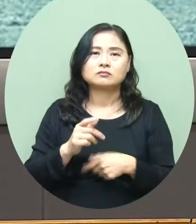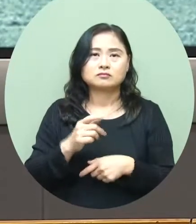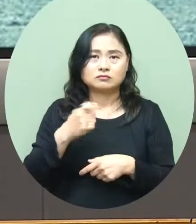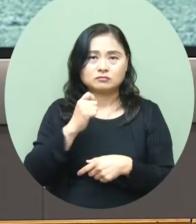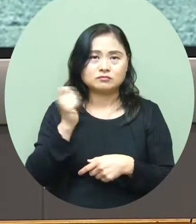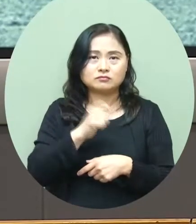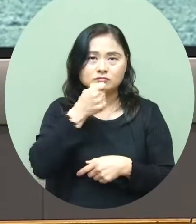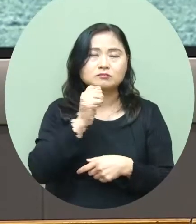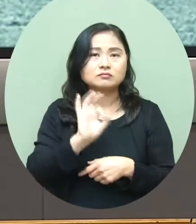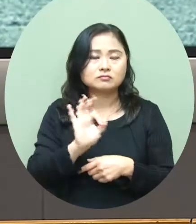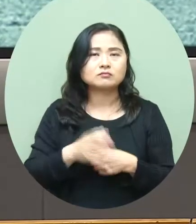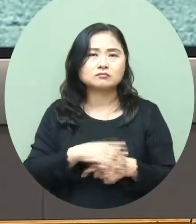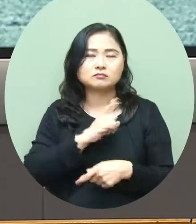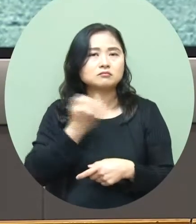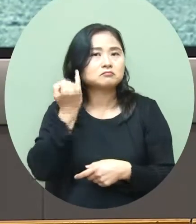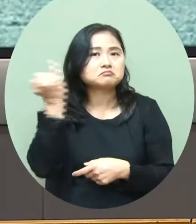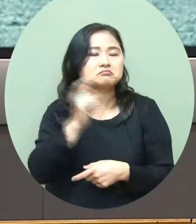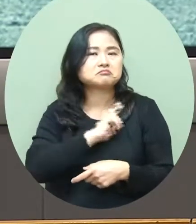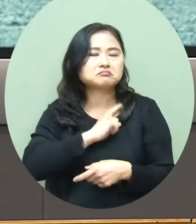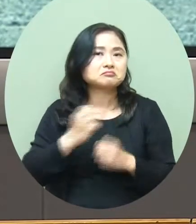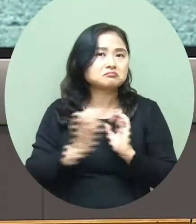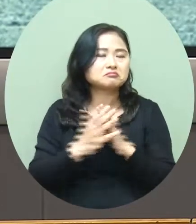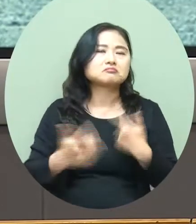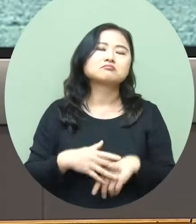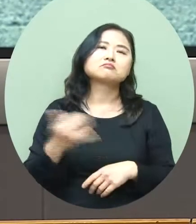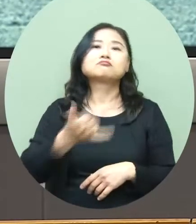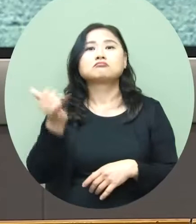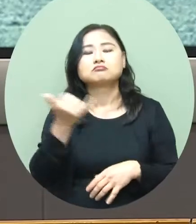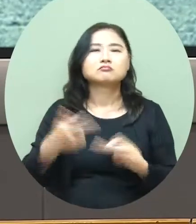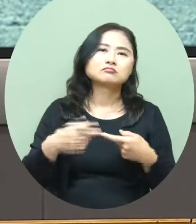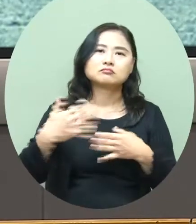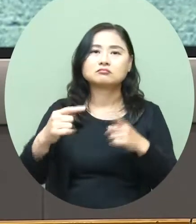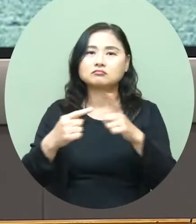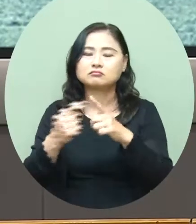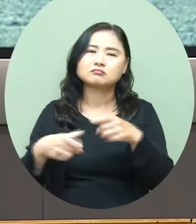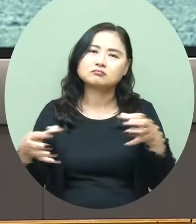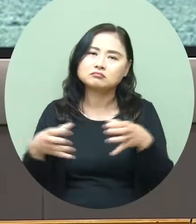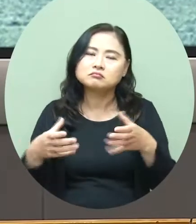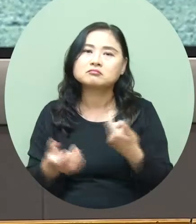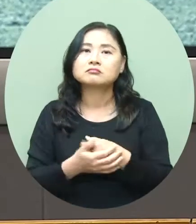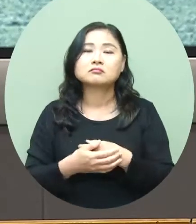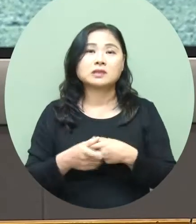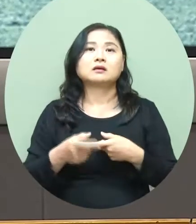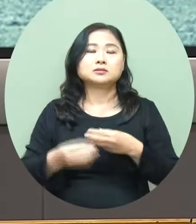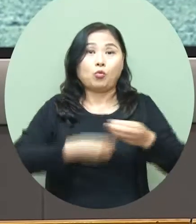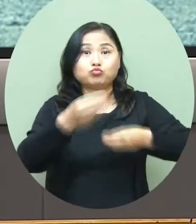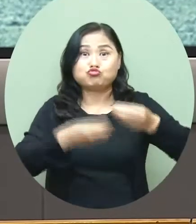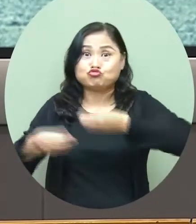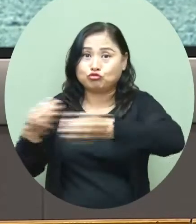RT test, they wouldn't know they have been infected. They would have been out and about and come into contact with other